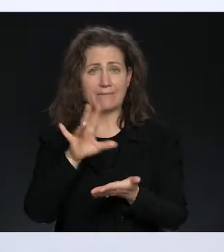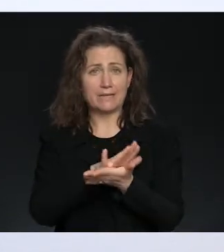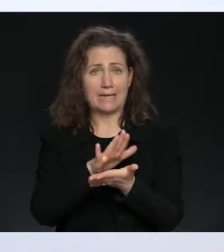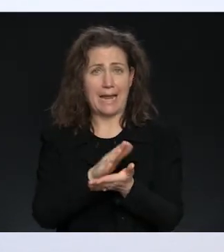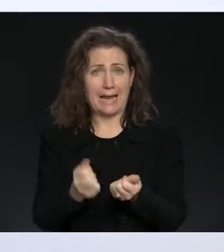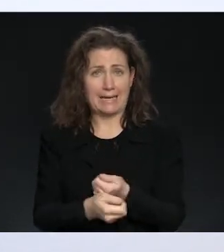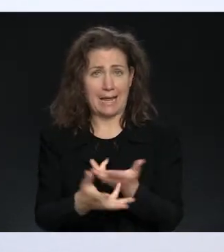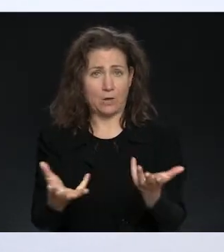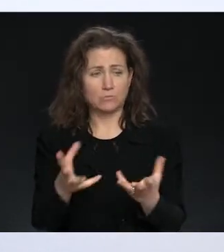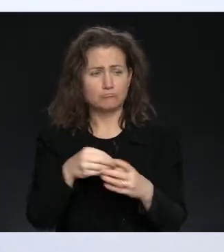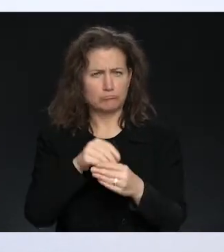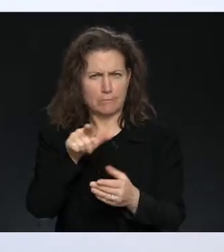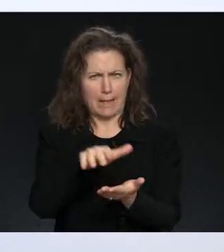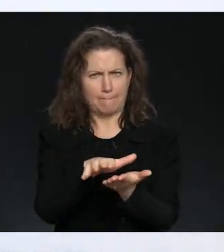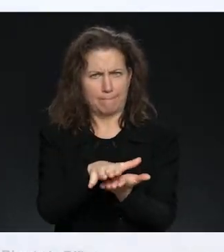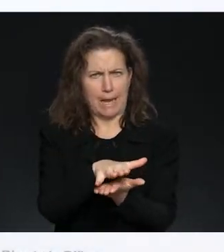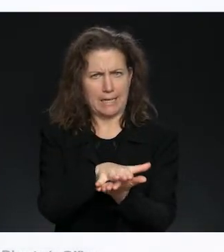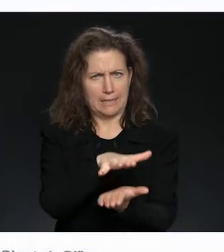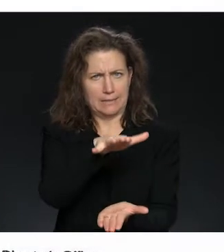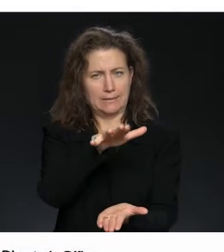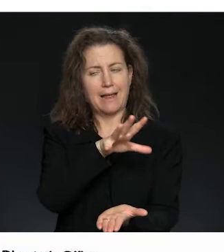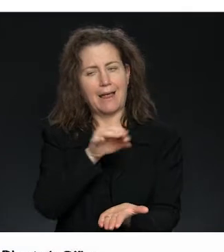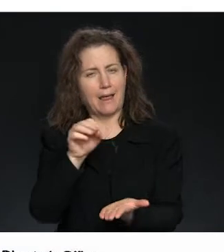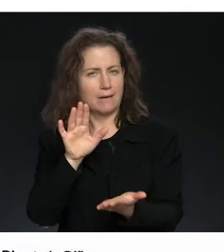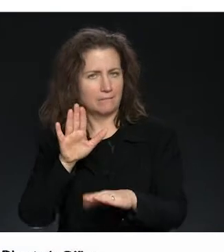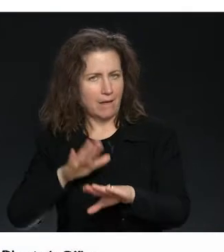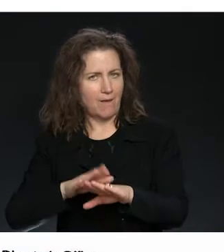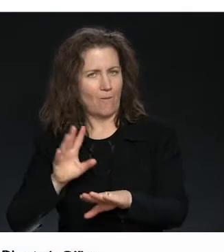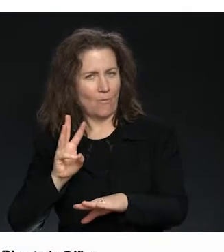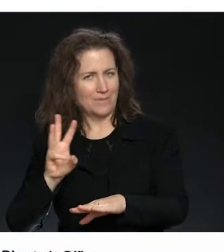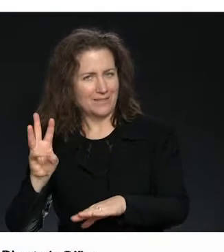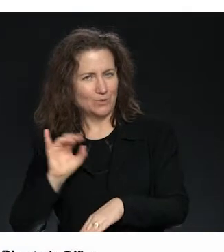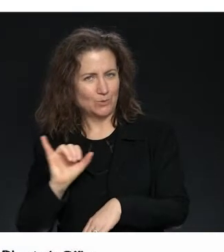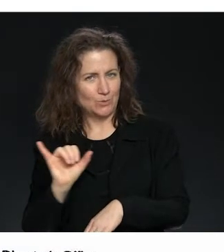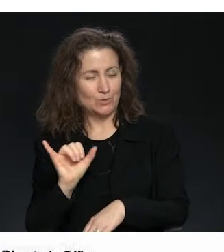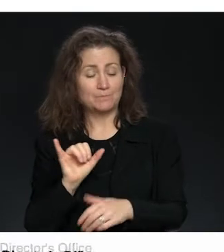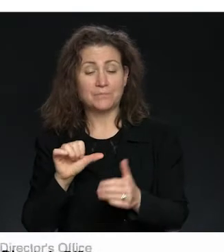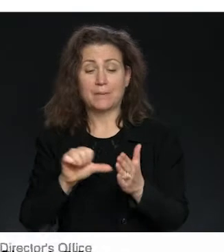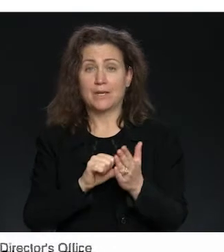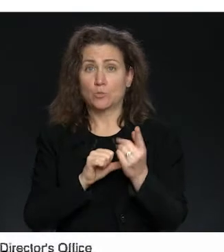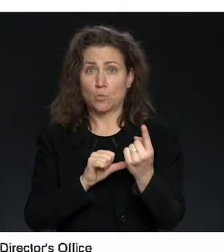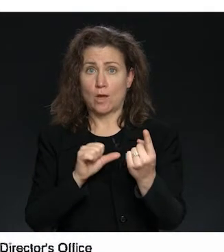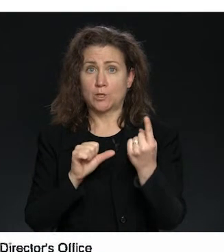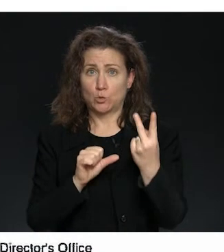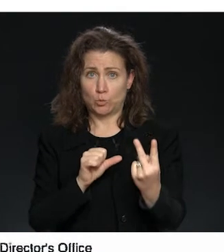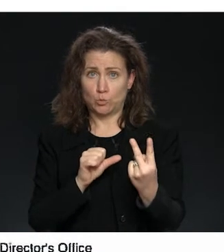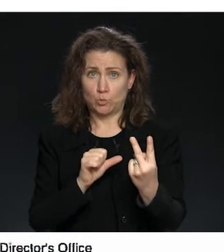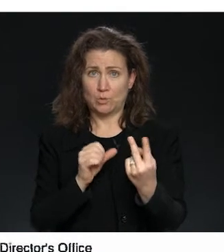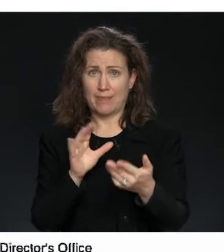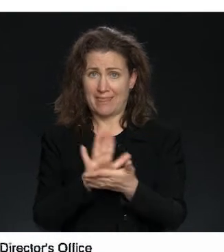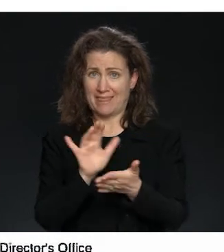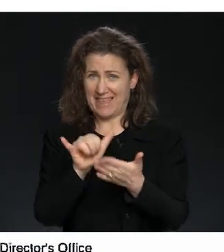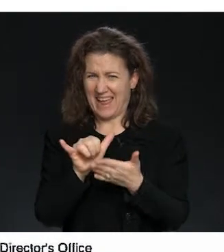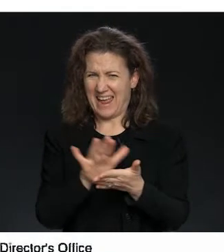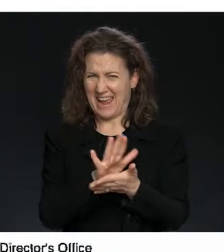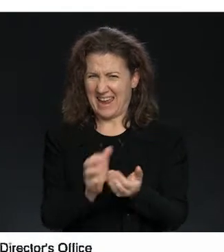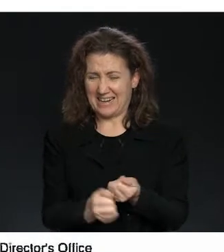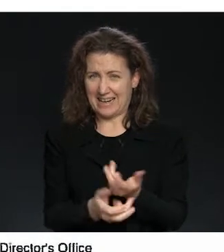you will find on our website. Page 1 and page 2 of the handouts will go over the state fiscal